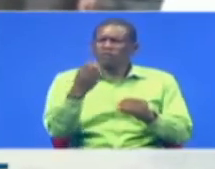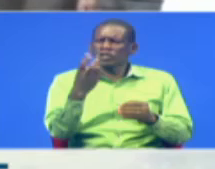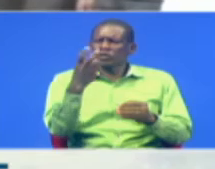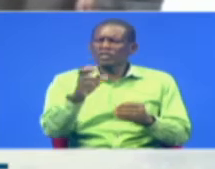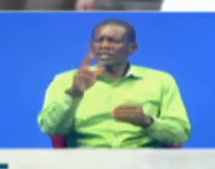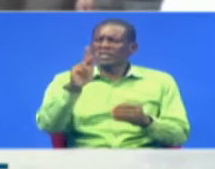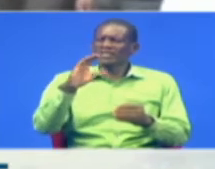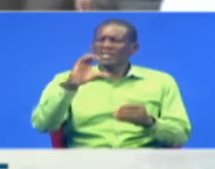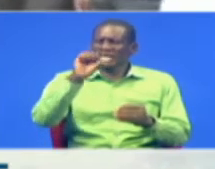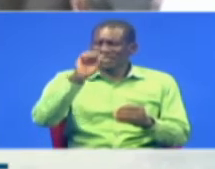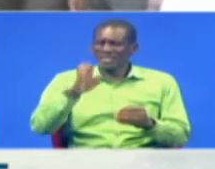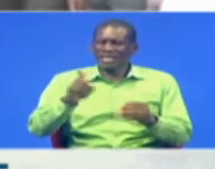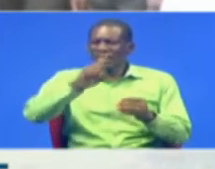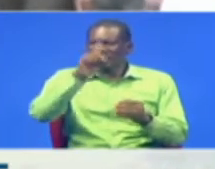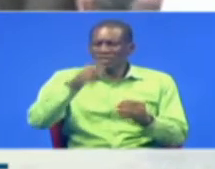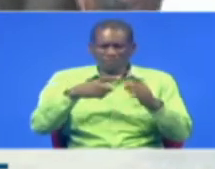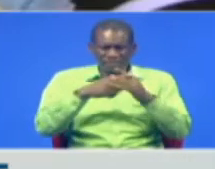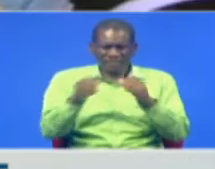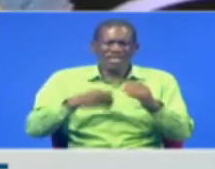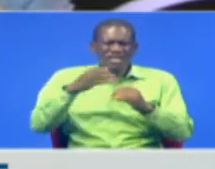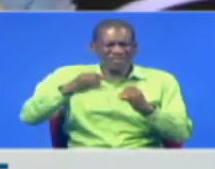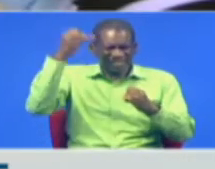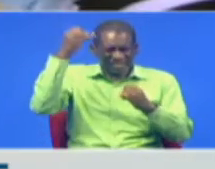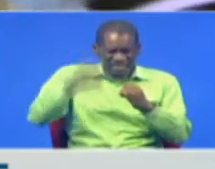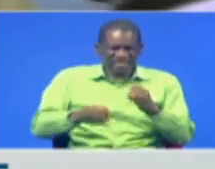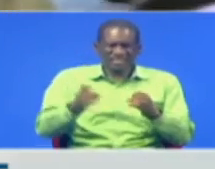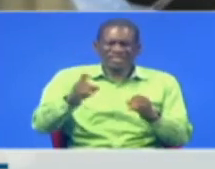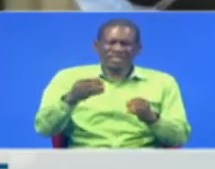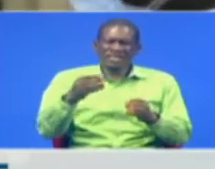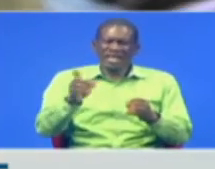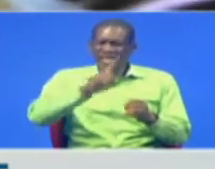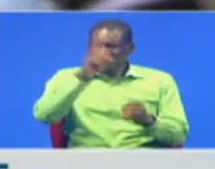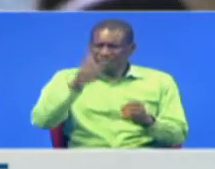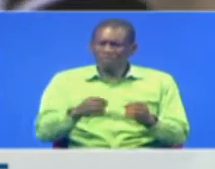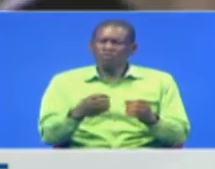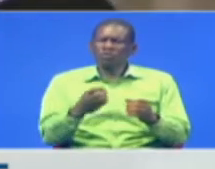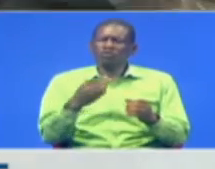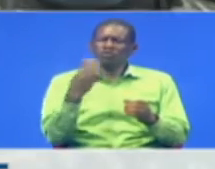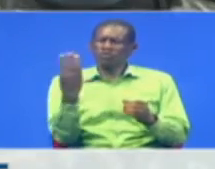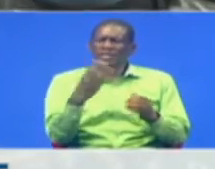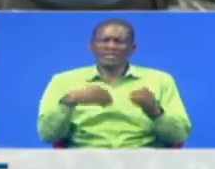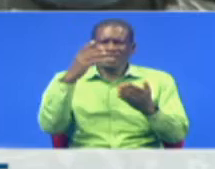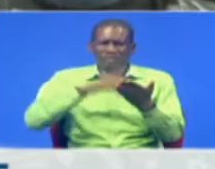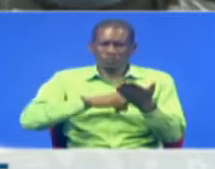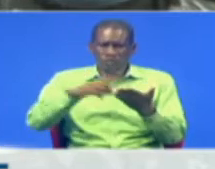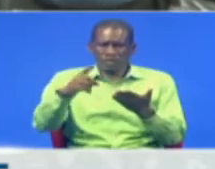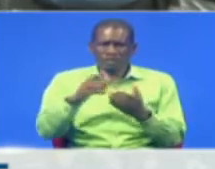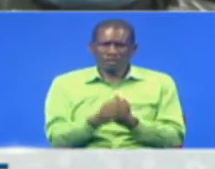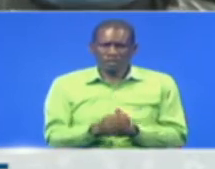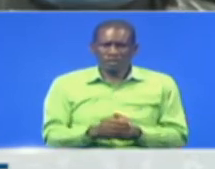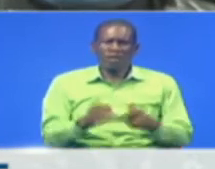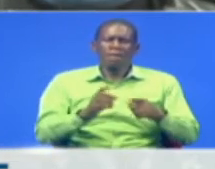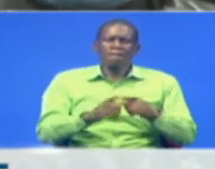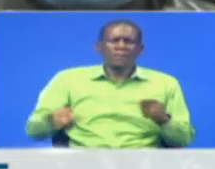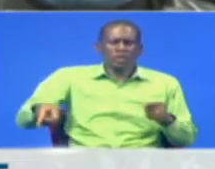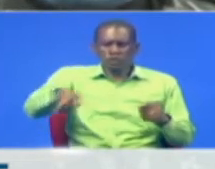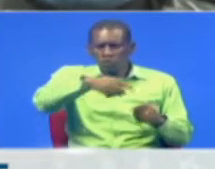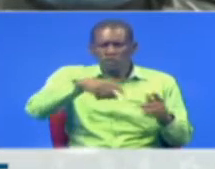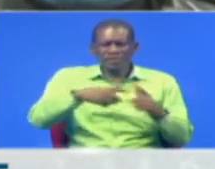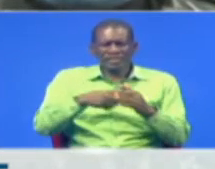will commence immediately after the last paper on Wednesday, 21st April, next week. But we shall start transporting